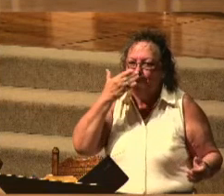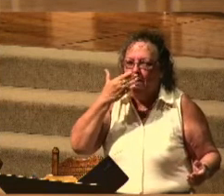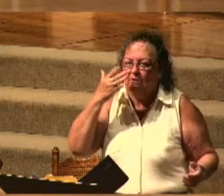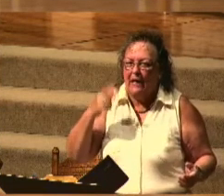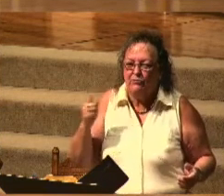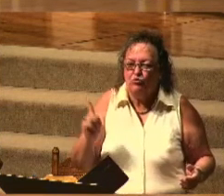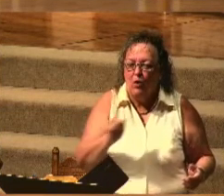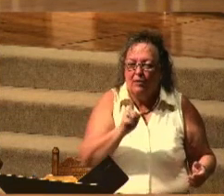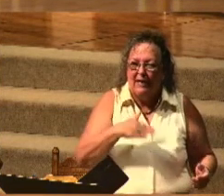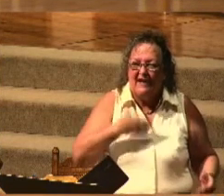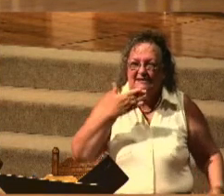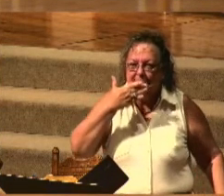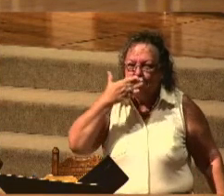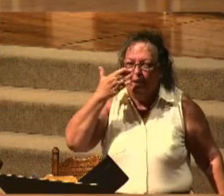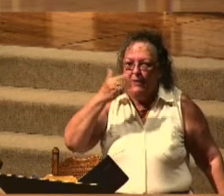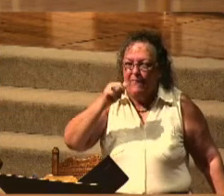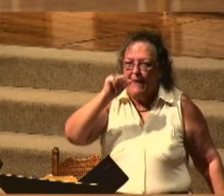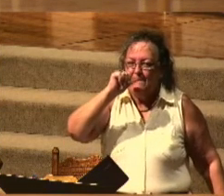I smelled it.